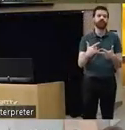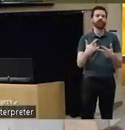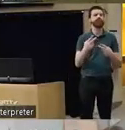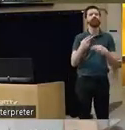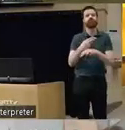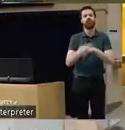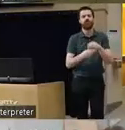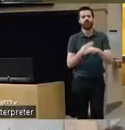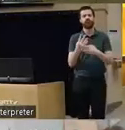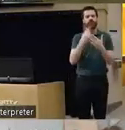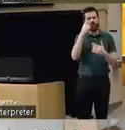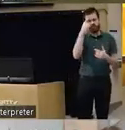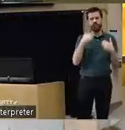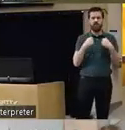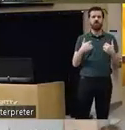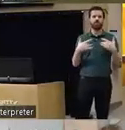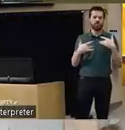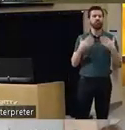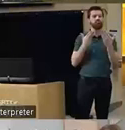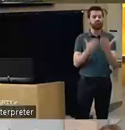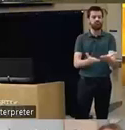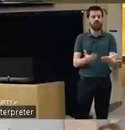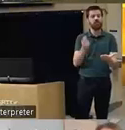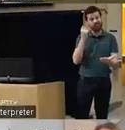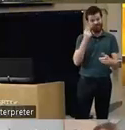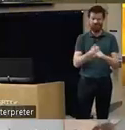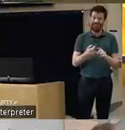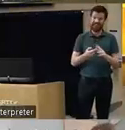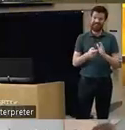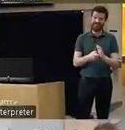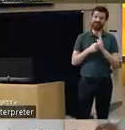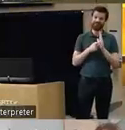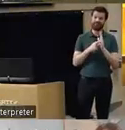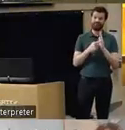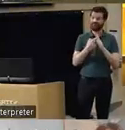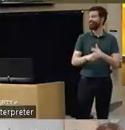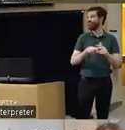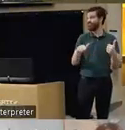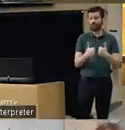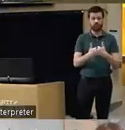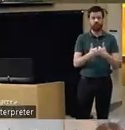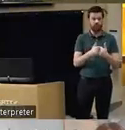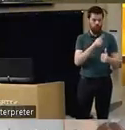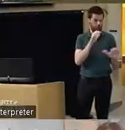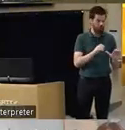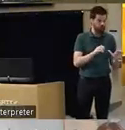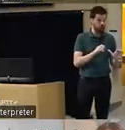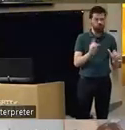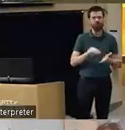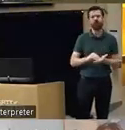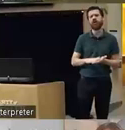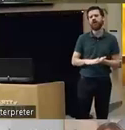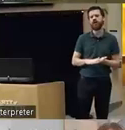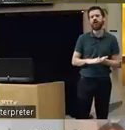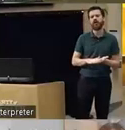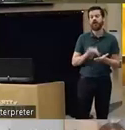mental health concerns is recommended, but it is a key initial challenge with everything as far as who does it, where do they record it, and what do you